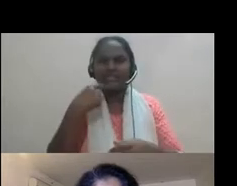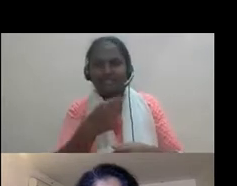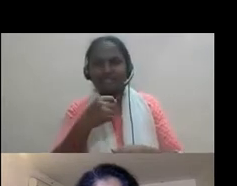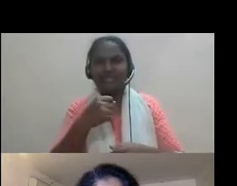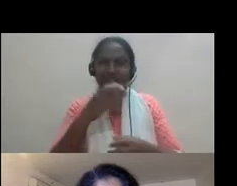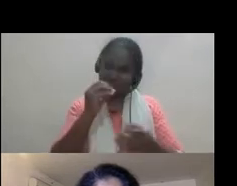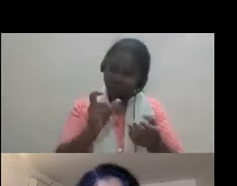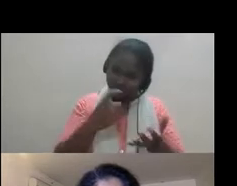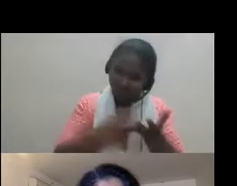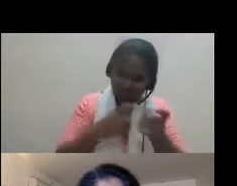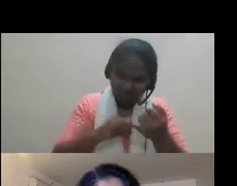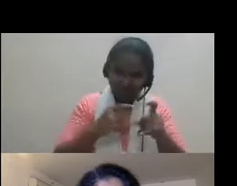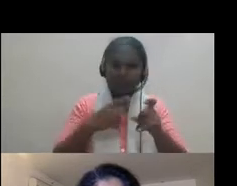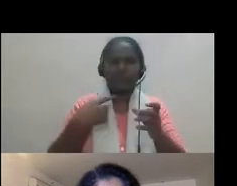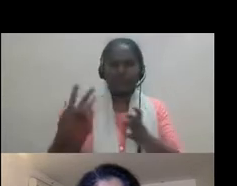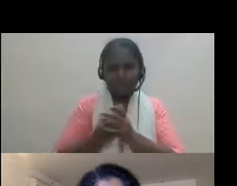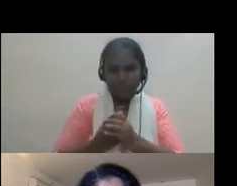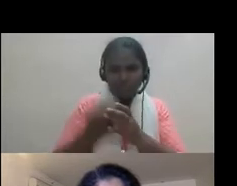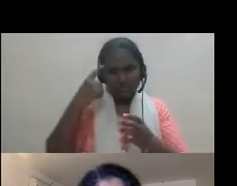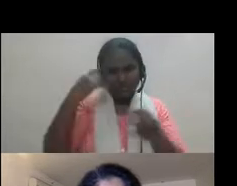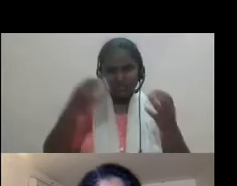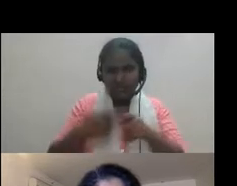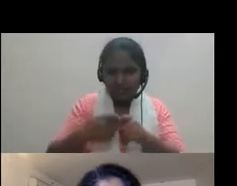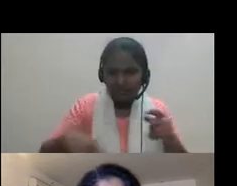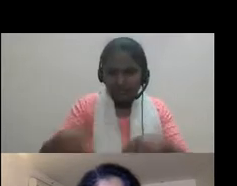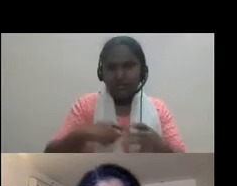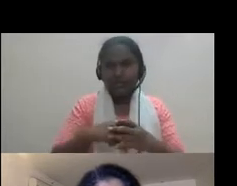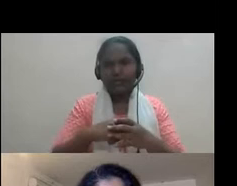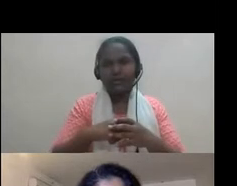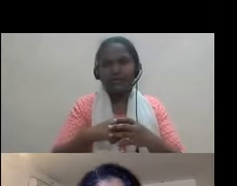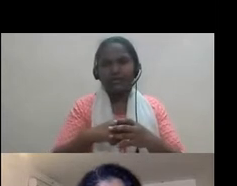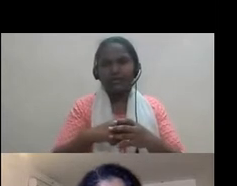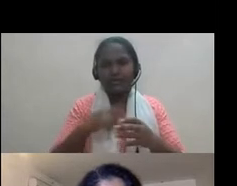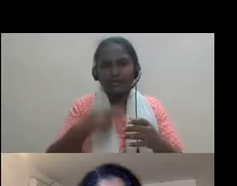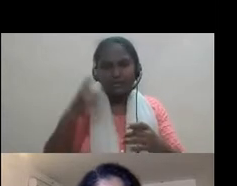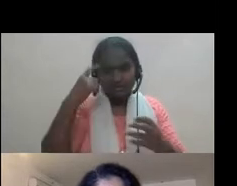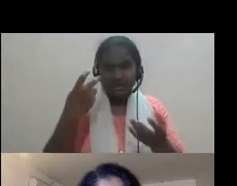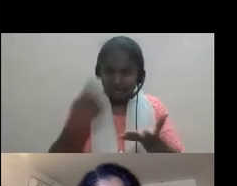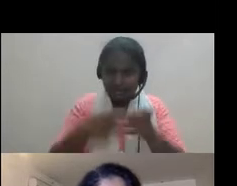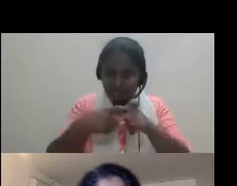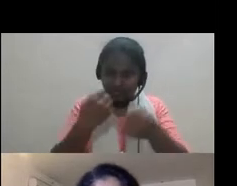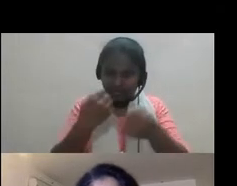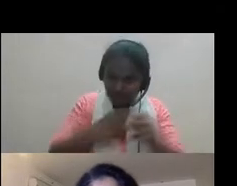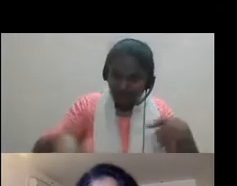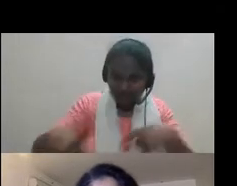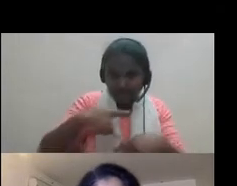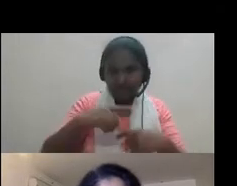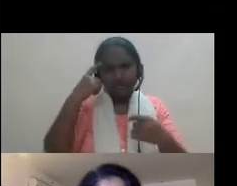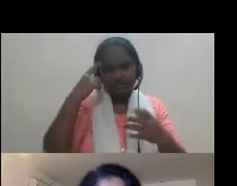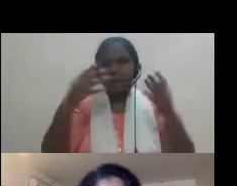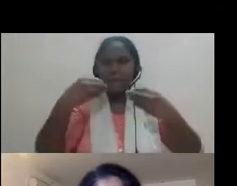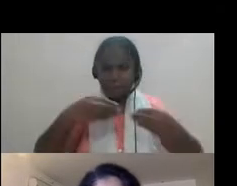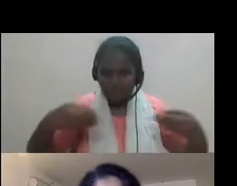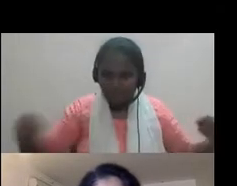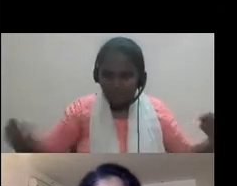of course. And we worked with our conservators, and the reconstruction was made with